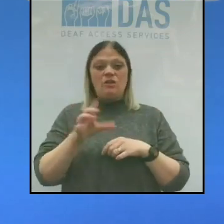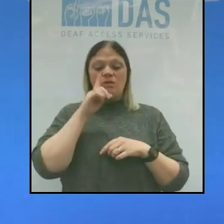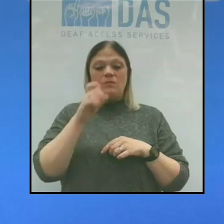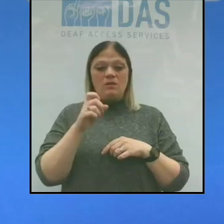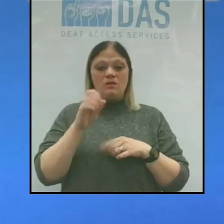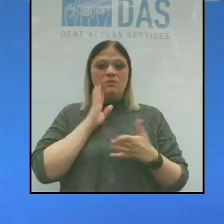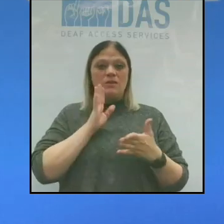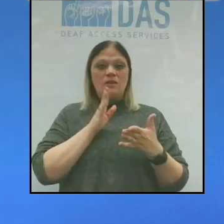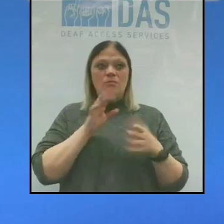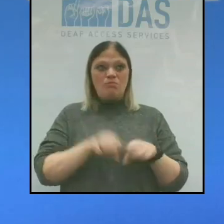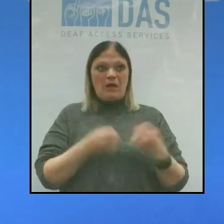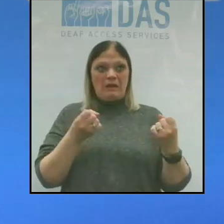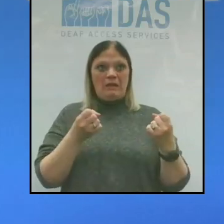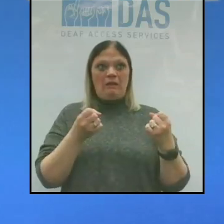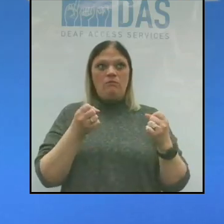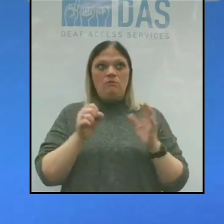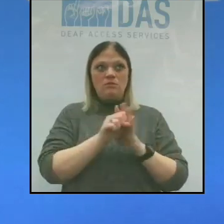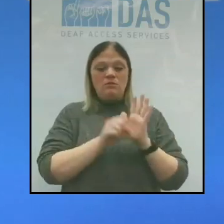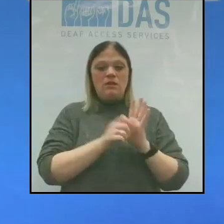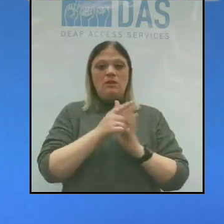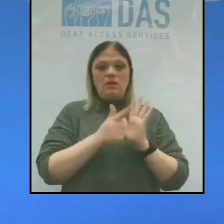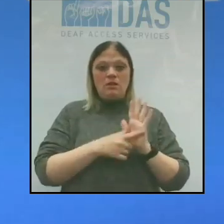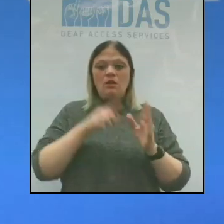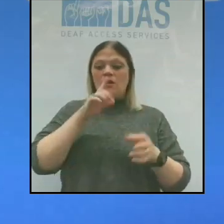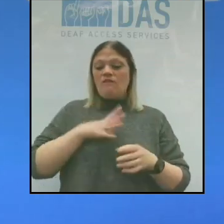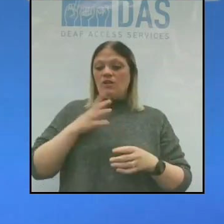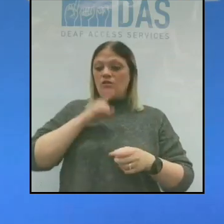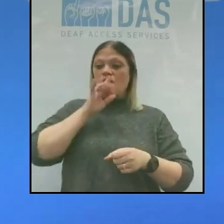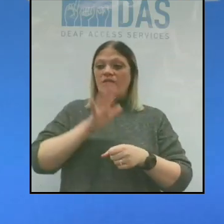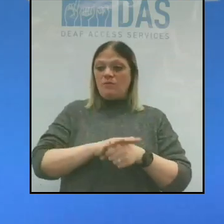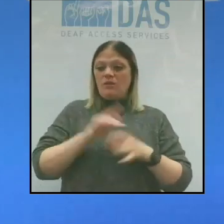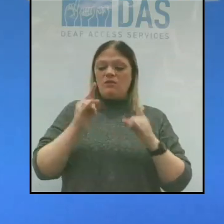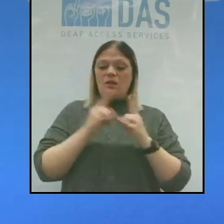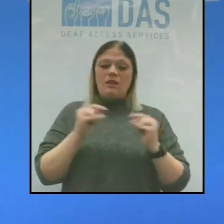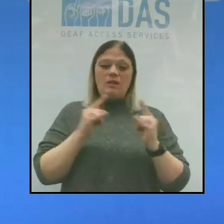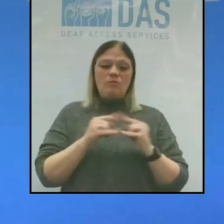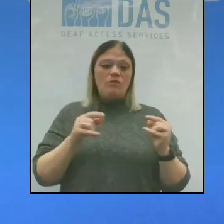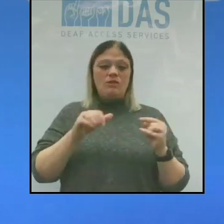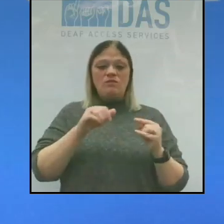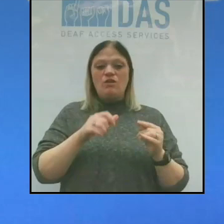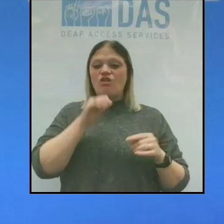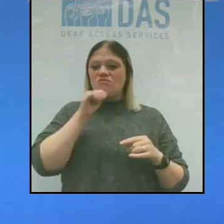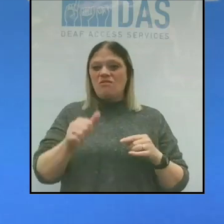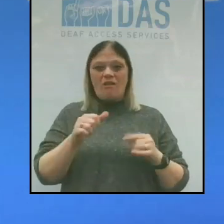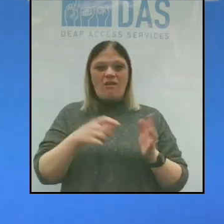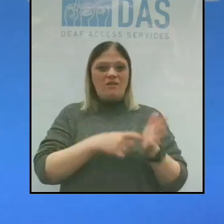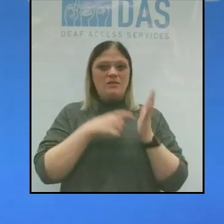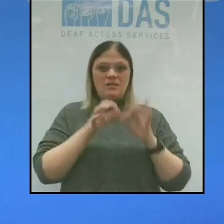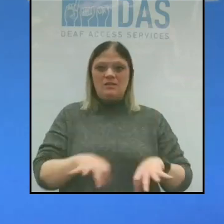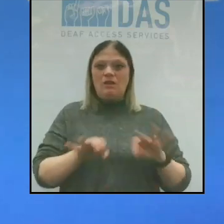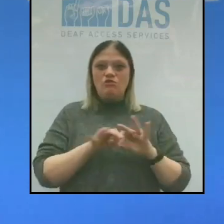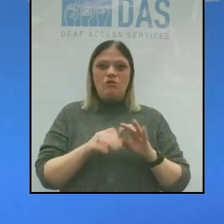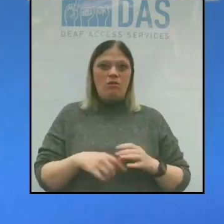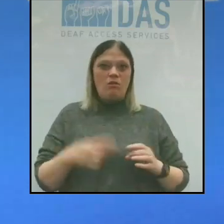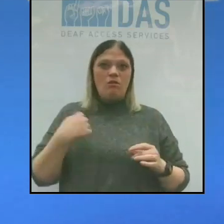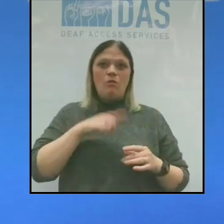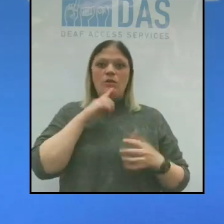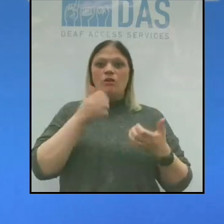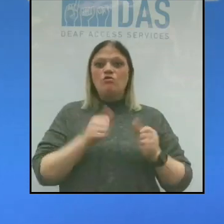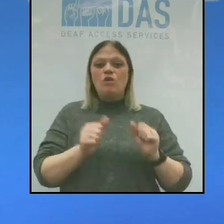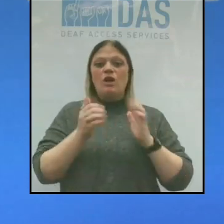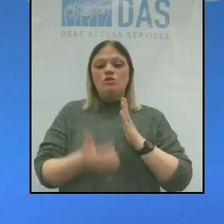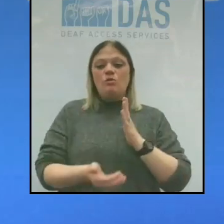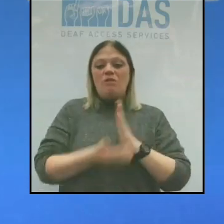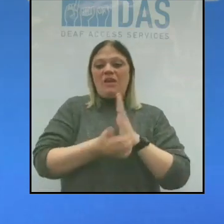breaking state law. We have gotten official confirmation from New York State that campgrounds are non-essential. We are trying to amend